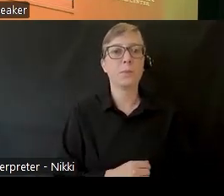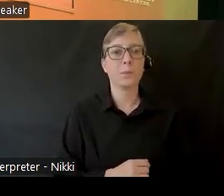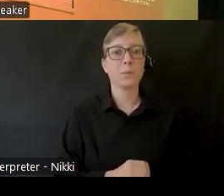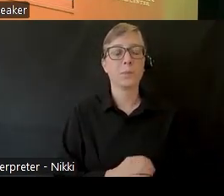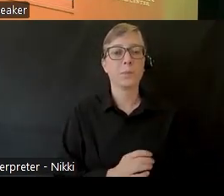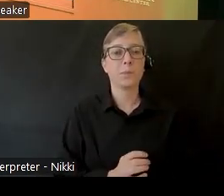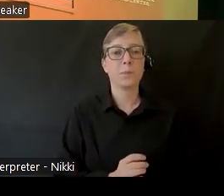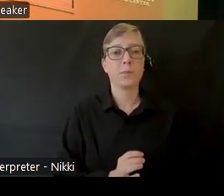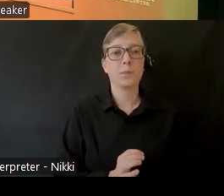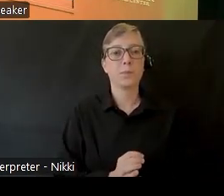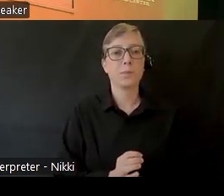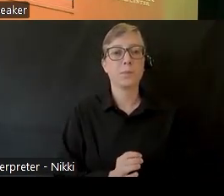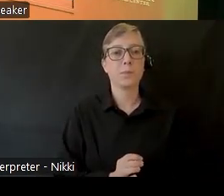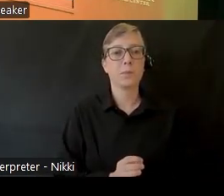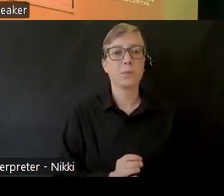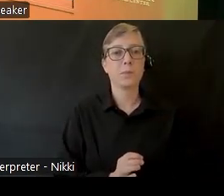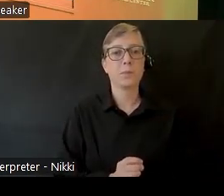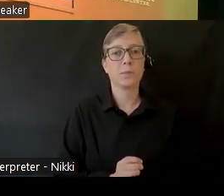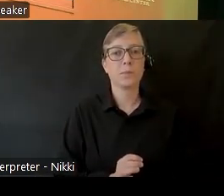And there's the